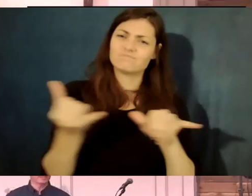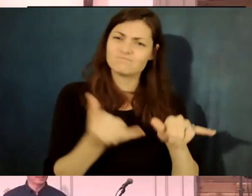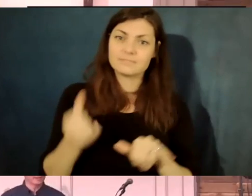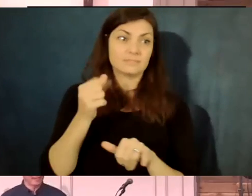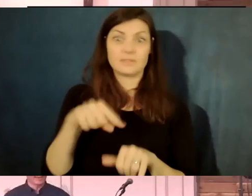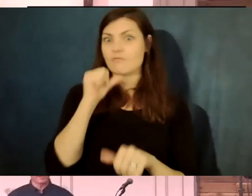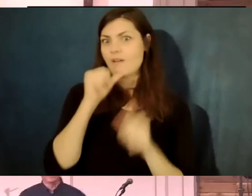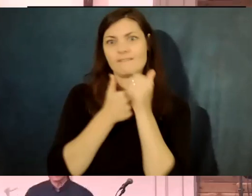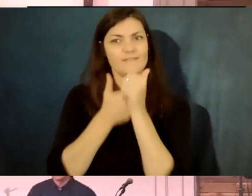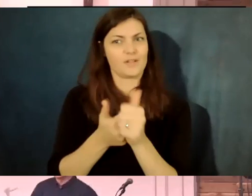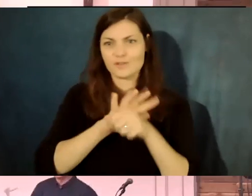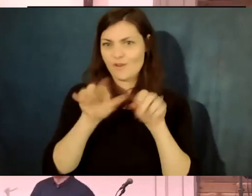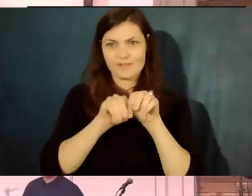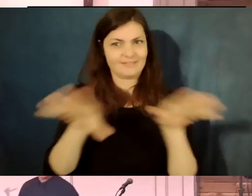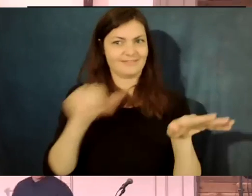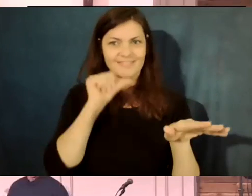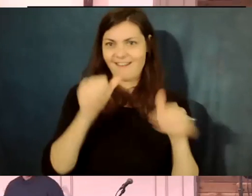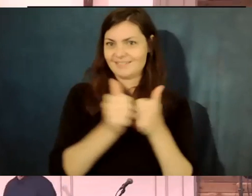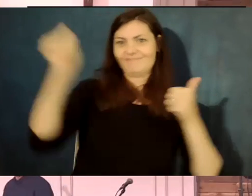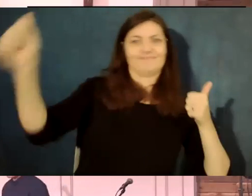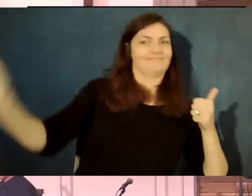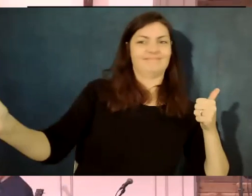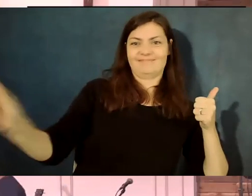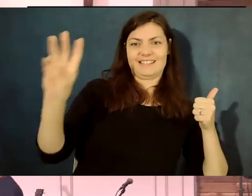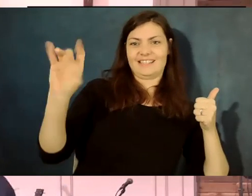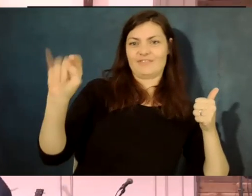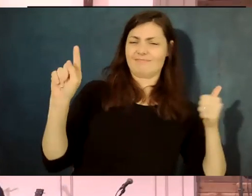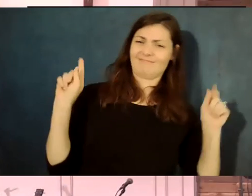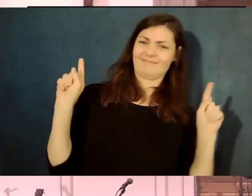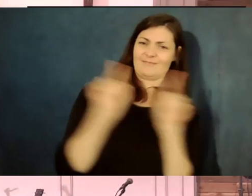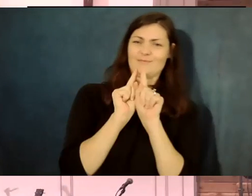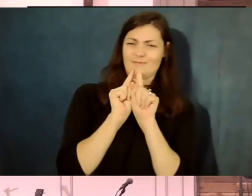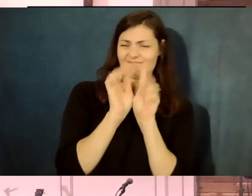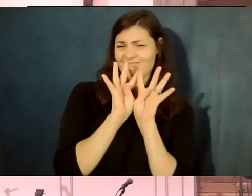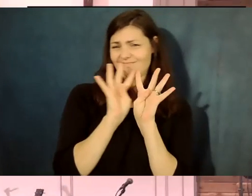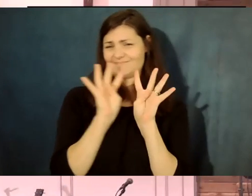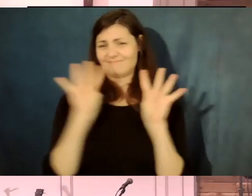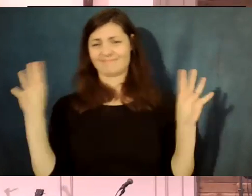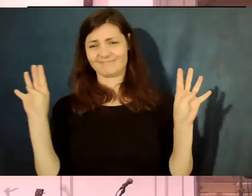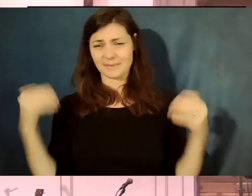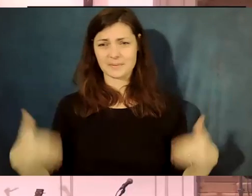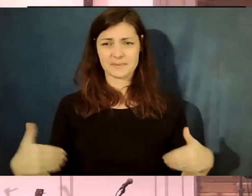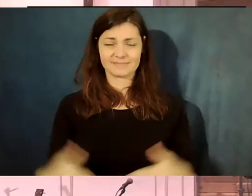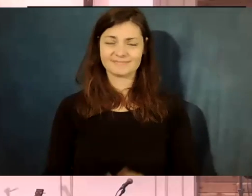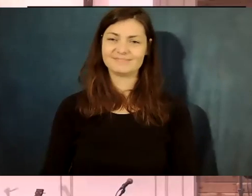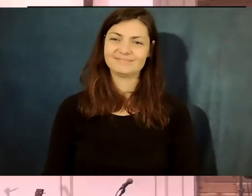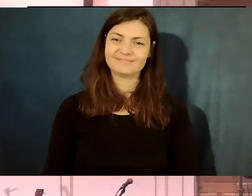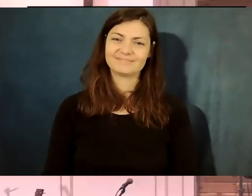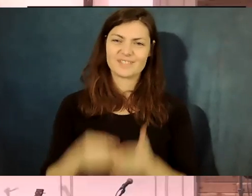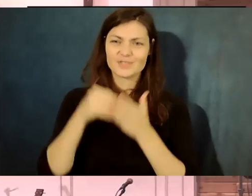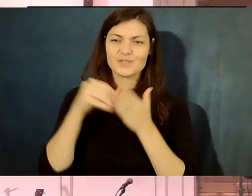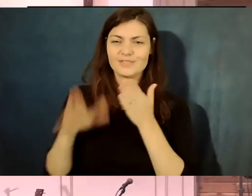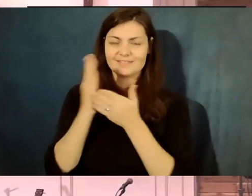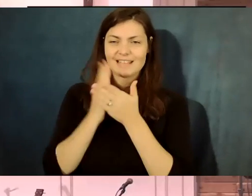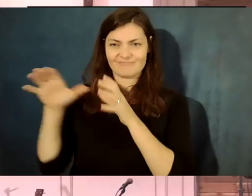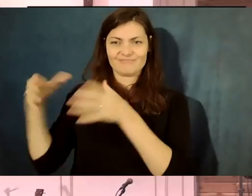will assure you of that. In the student section is where we were. But there was a